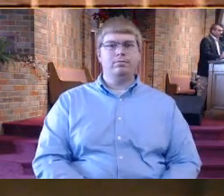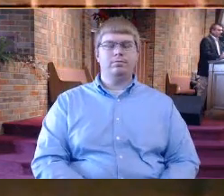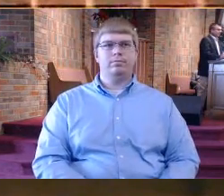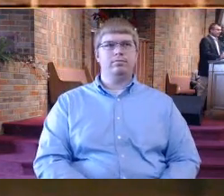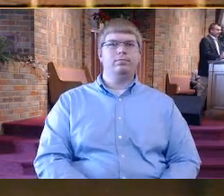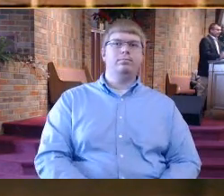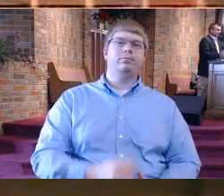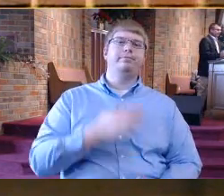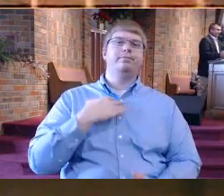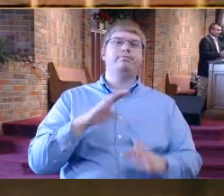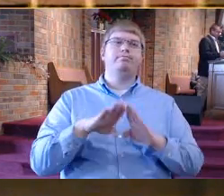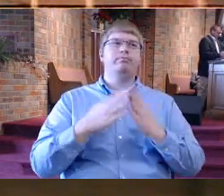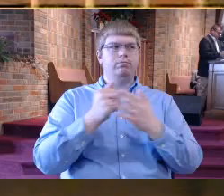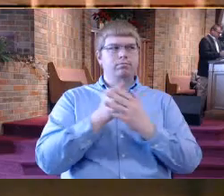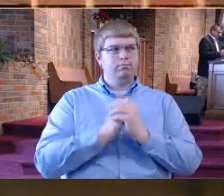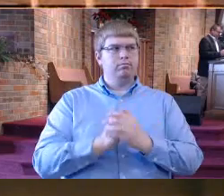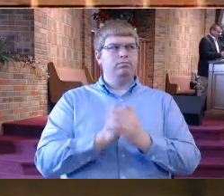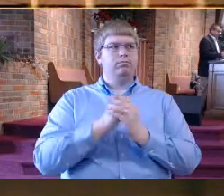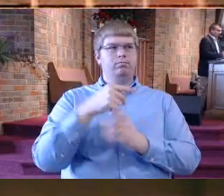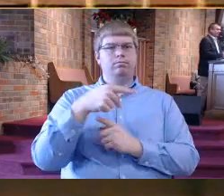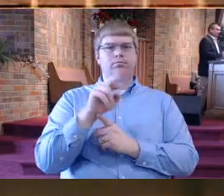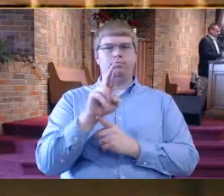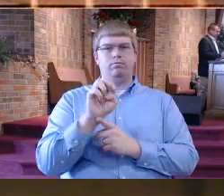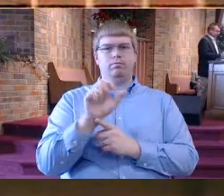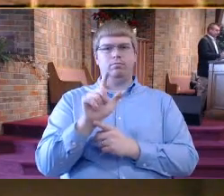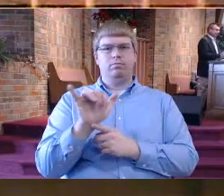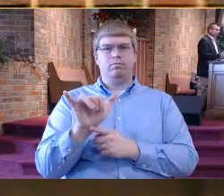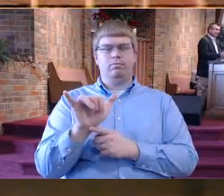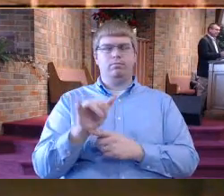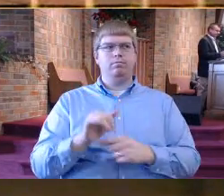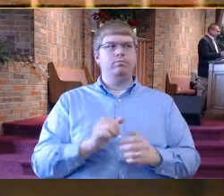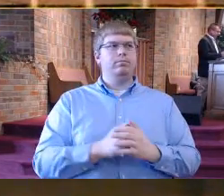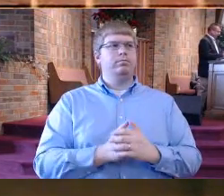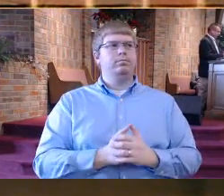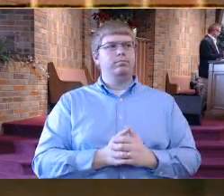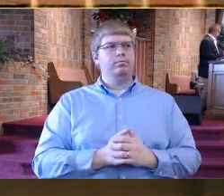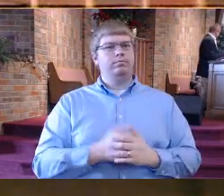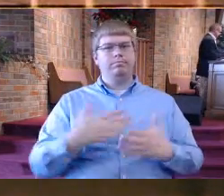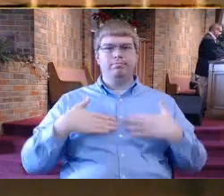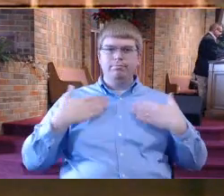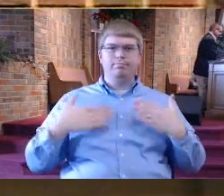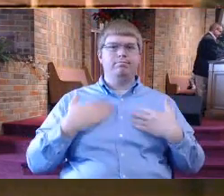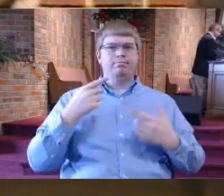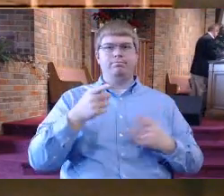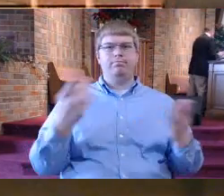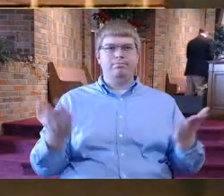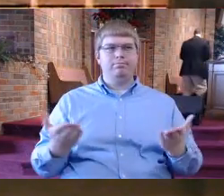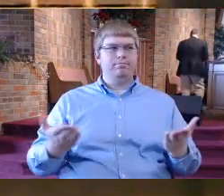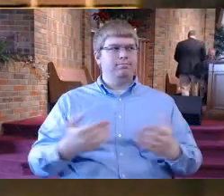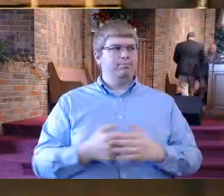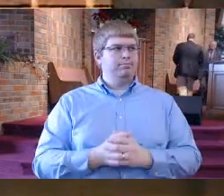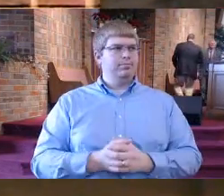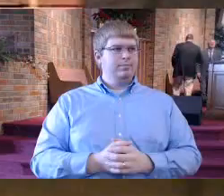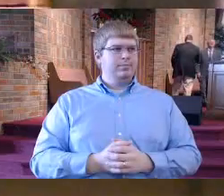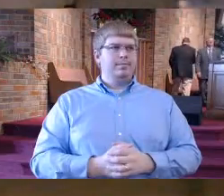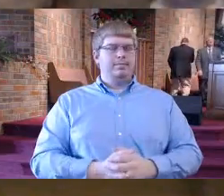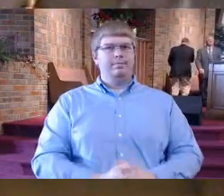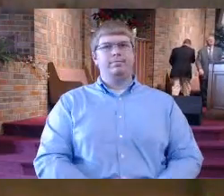have our opening prayer. Brother Kyle Traylor will have our closing. Glad that you're here, Brother Presley.